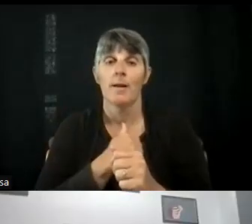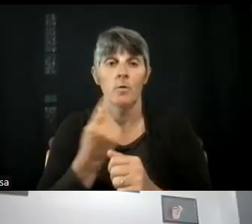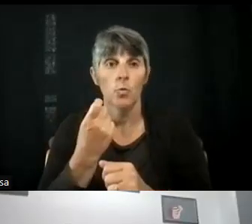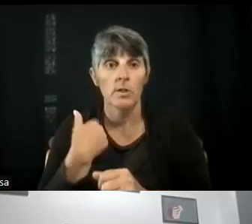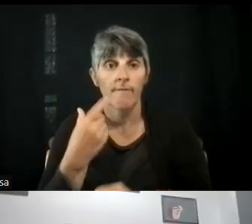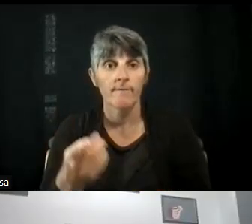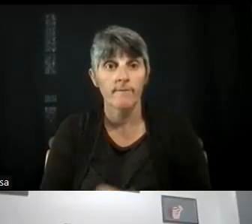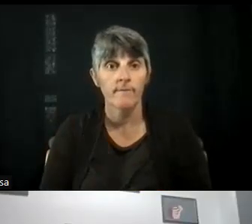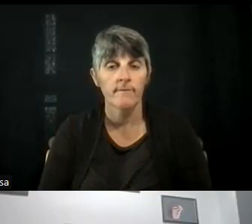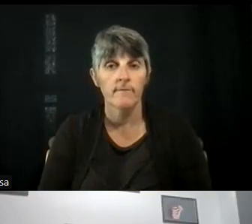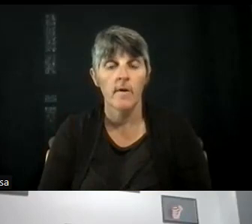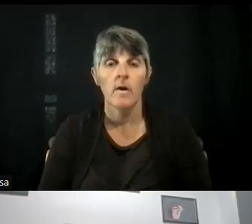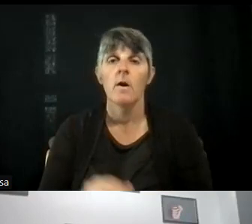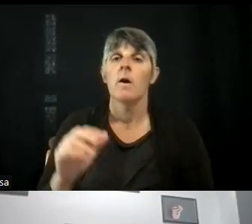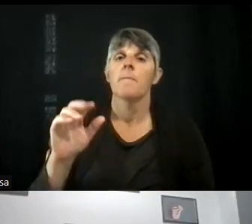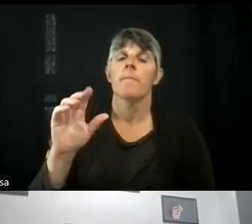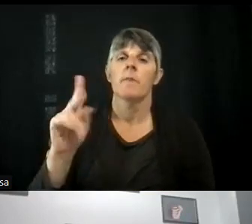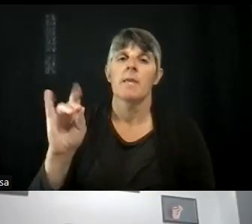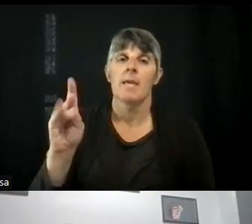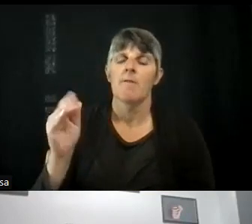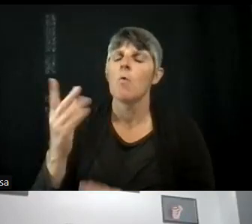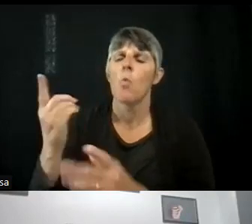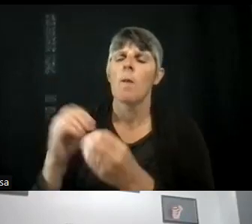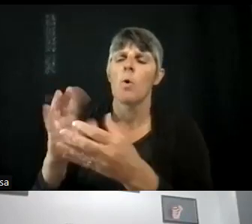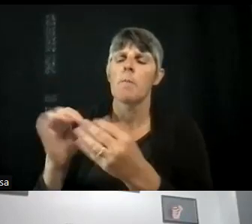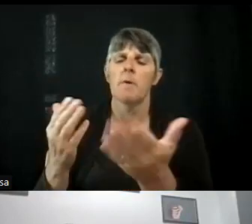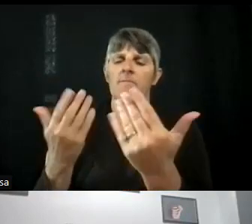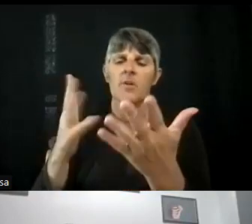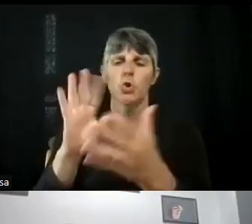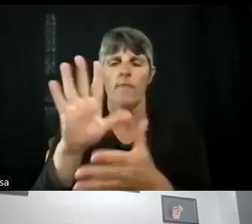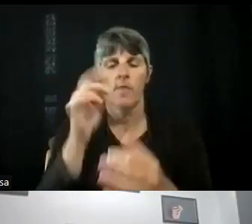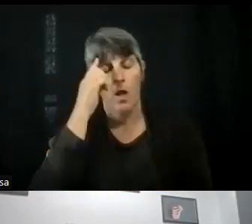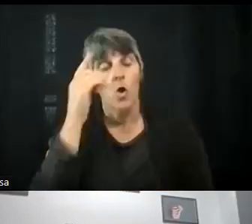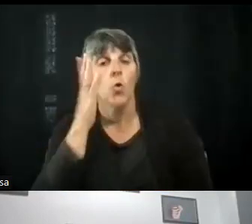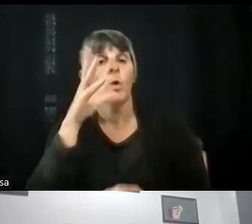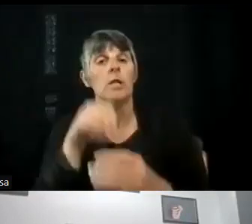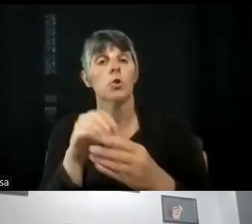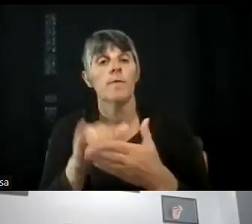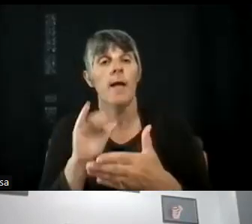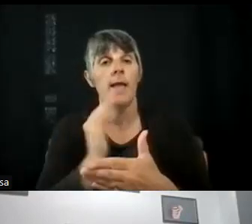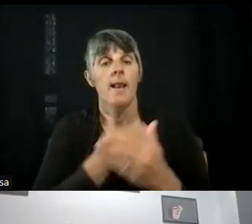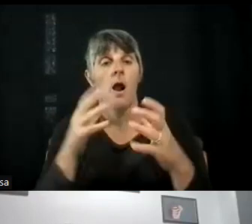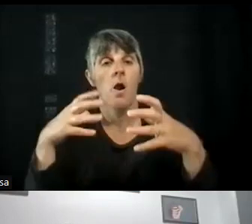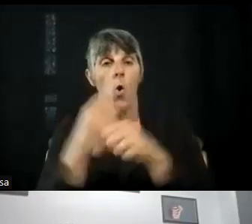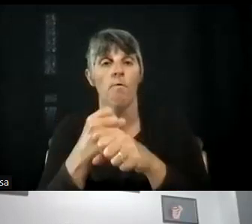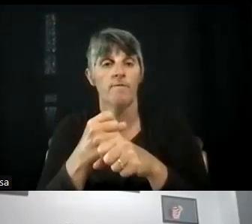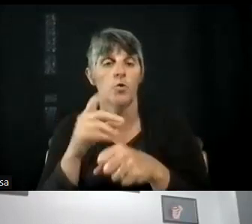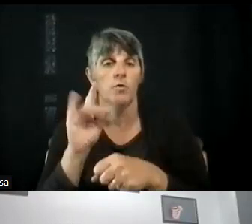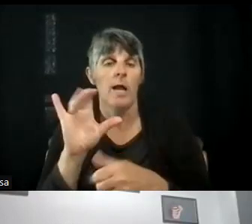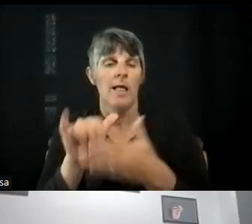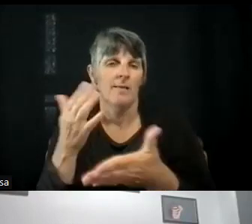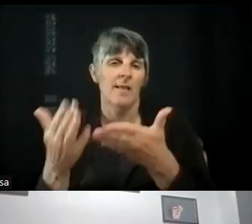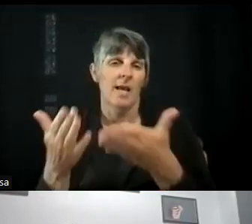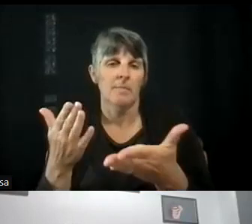question? I just have one more comment, but go ahead and finish your thought. Yeah, that we're going to include that in our overview document, but that's maybe